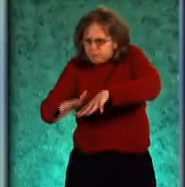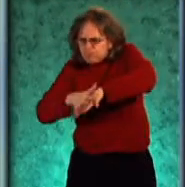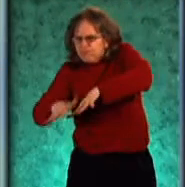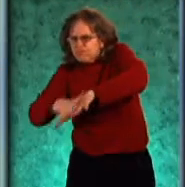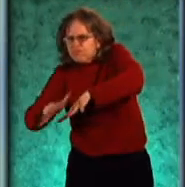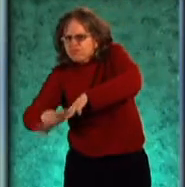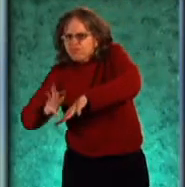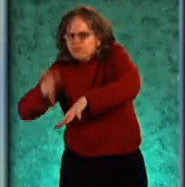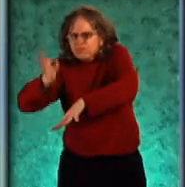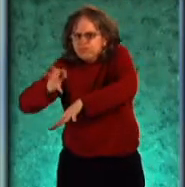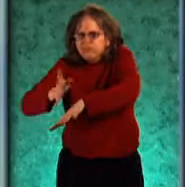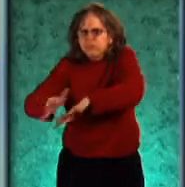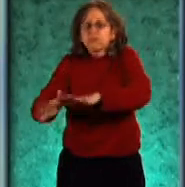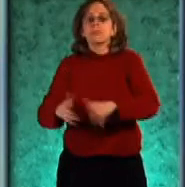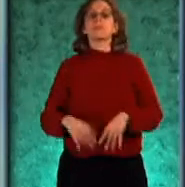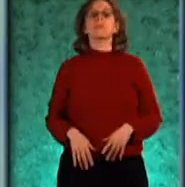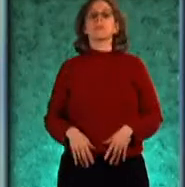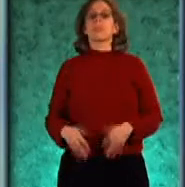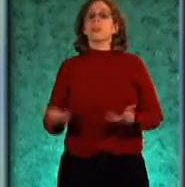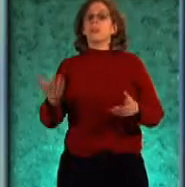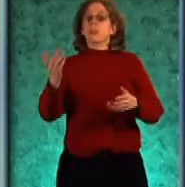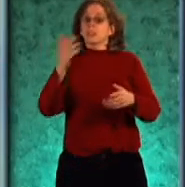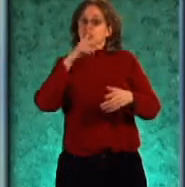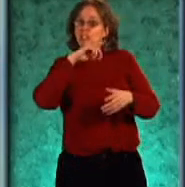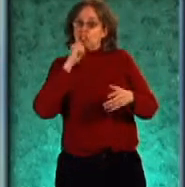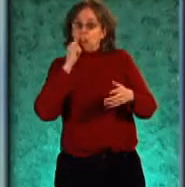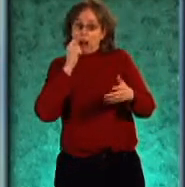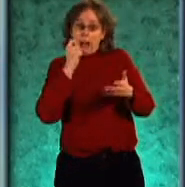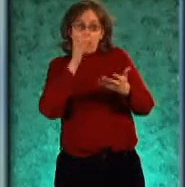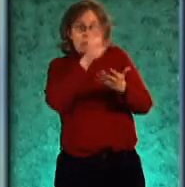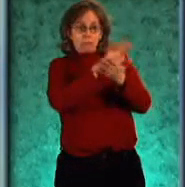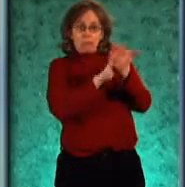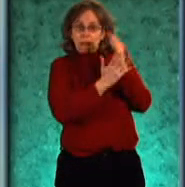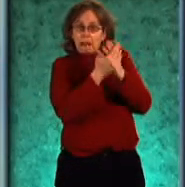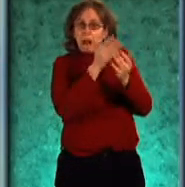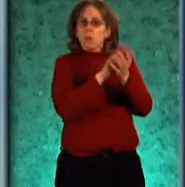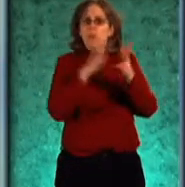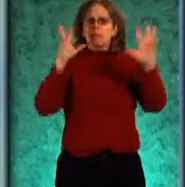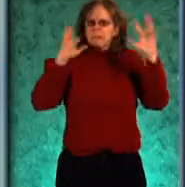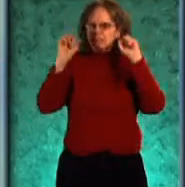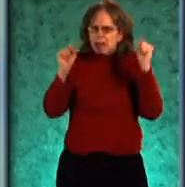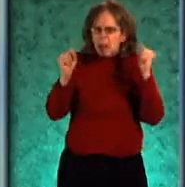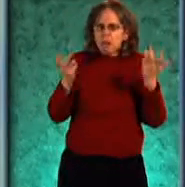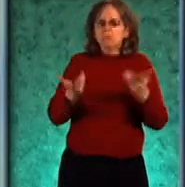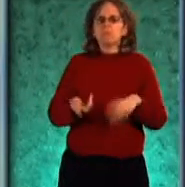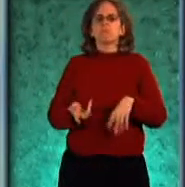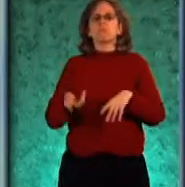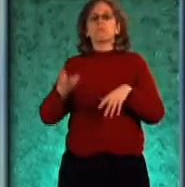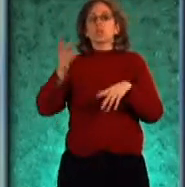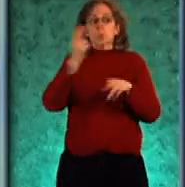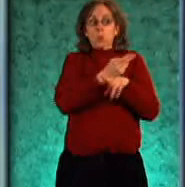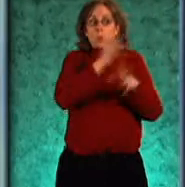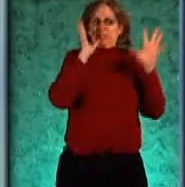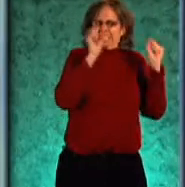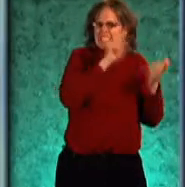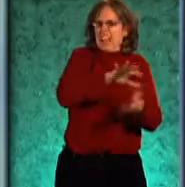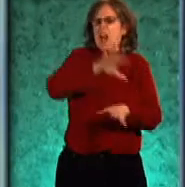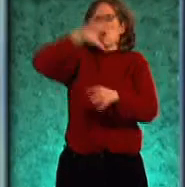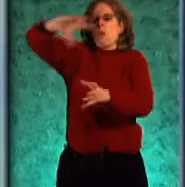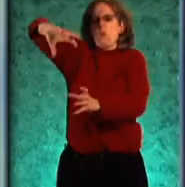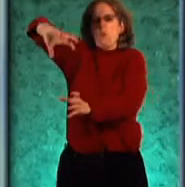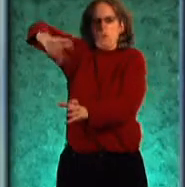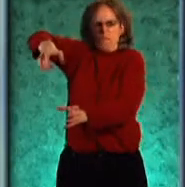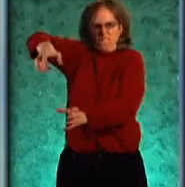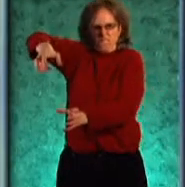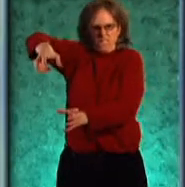to your fingertips. Dry your hands on a clean towel or paper towel. Use the towel to turn off the water